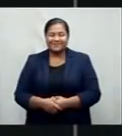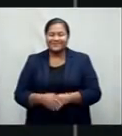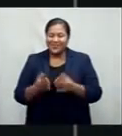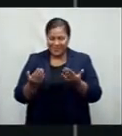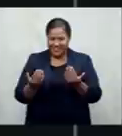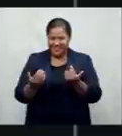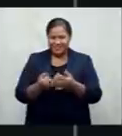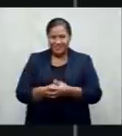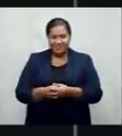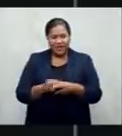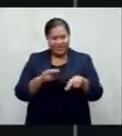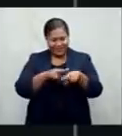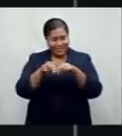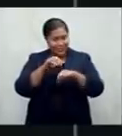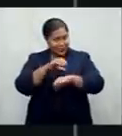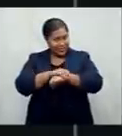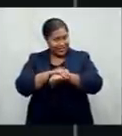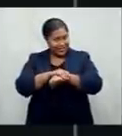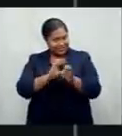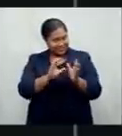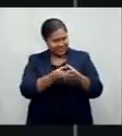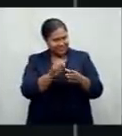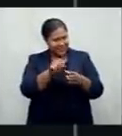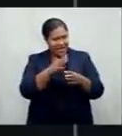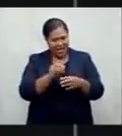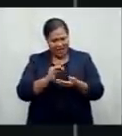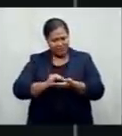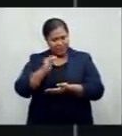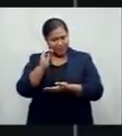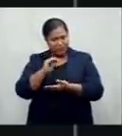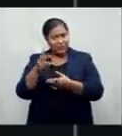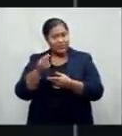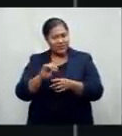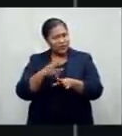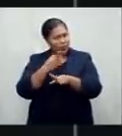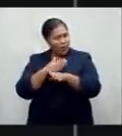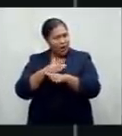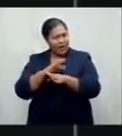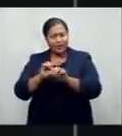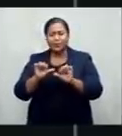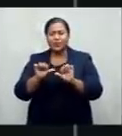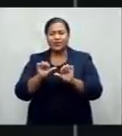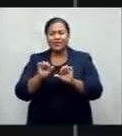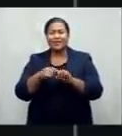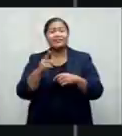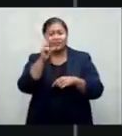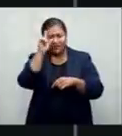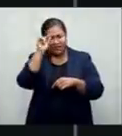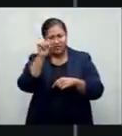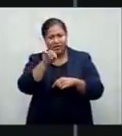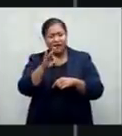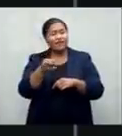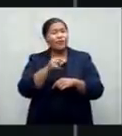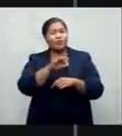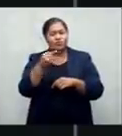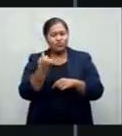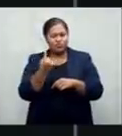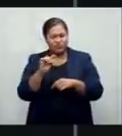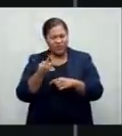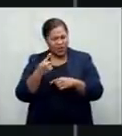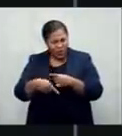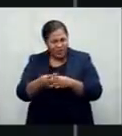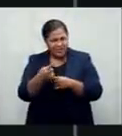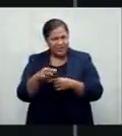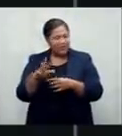Welcome back. The Fiji Police Force is beefing up its operations and surveillance to protect the majority of Fijians from those who continue to make